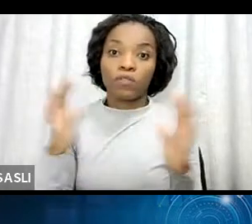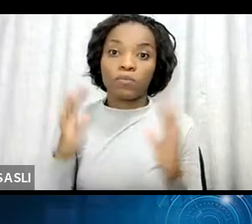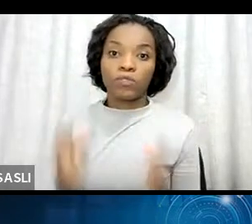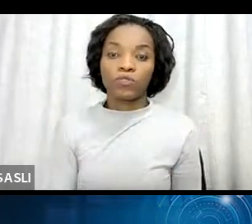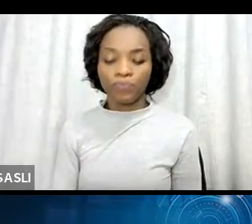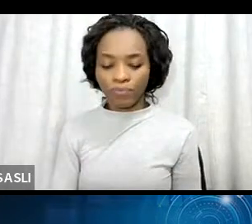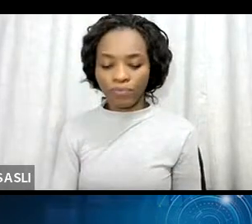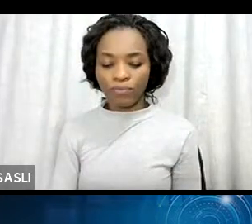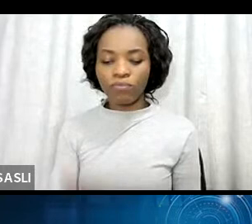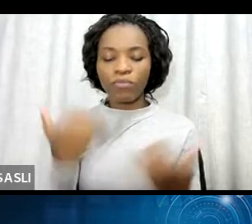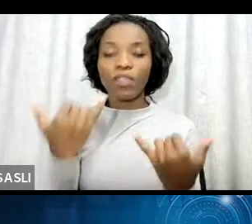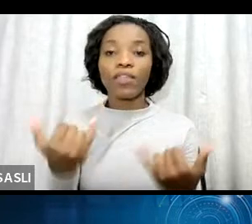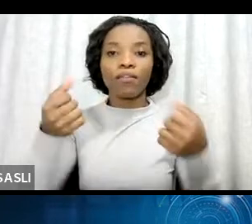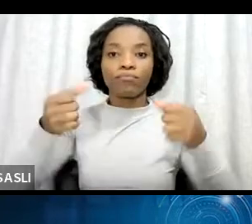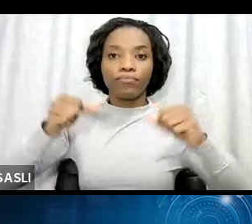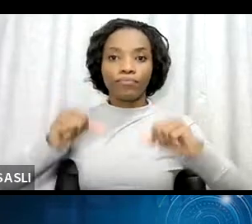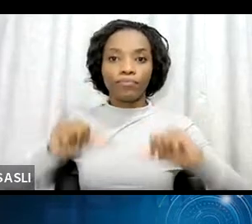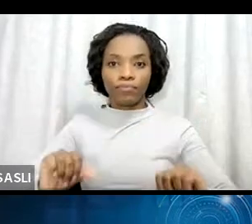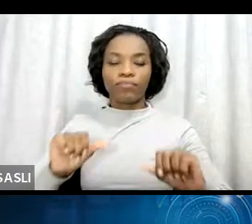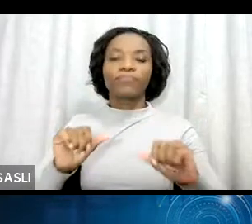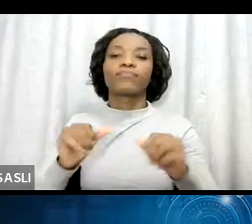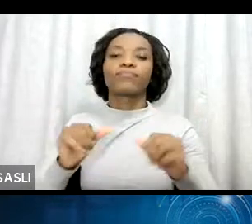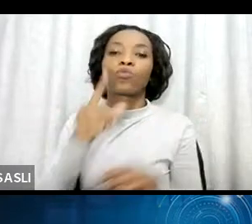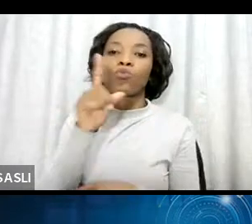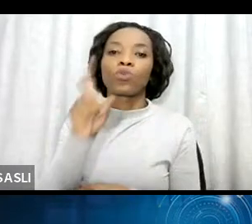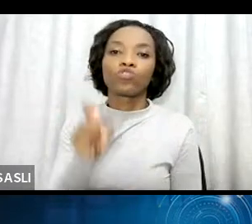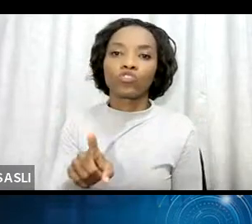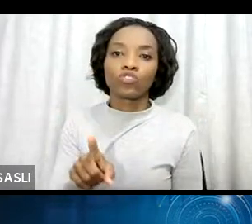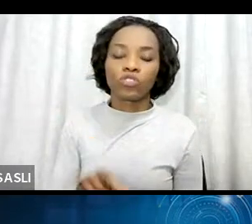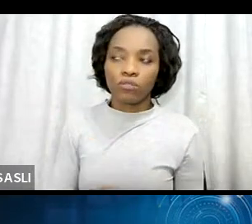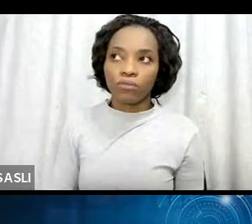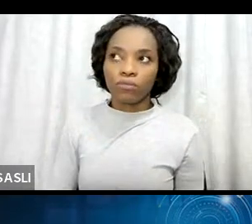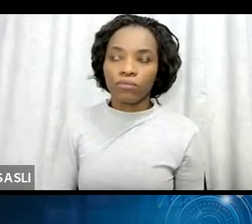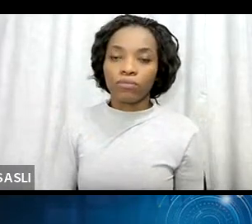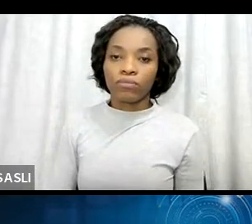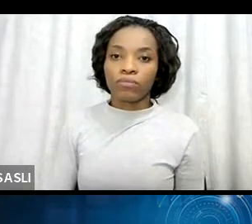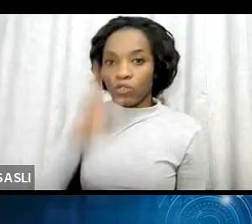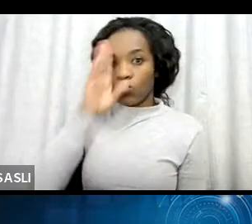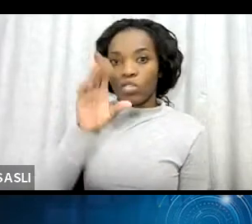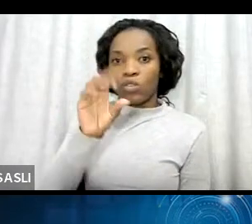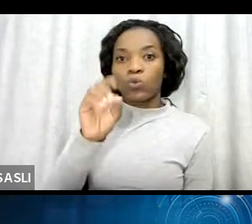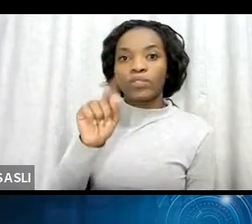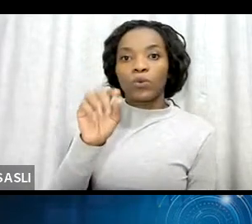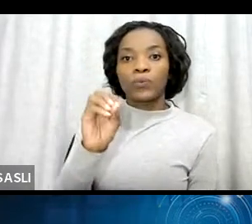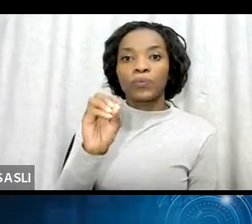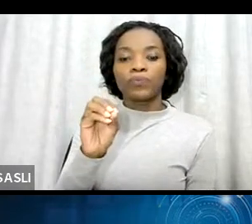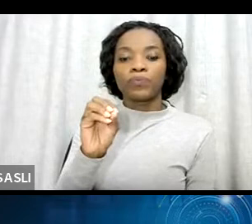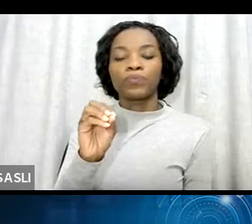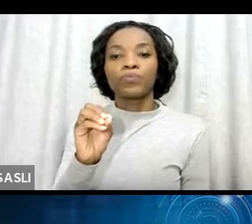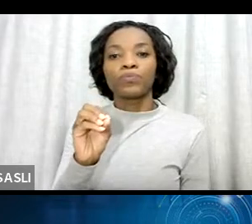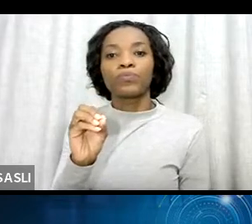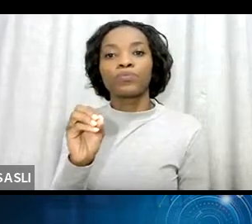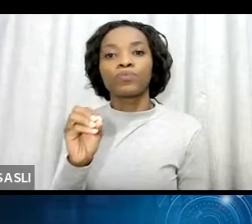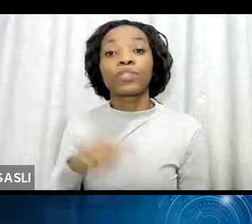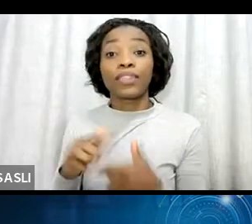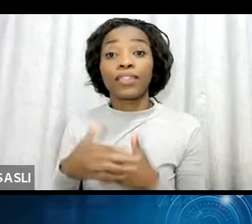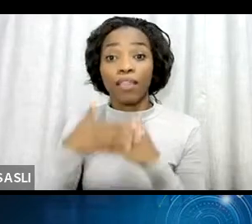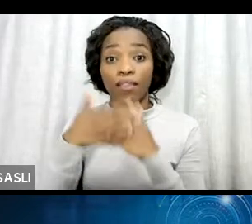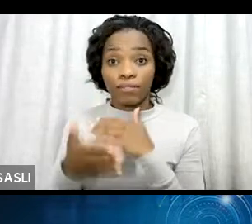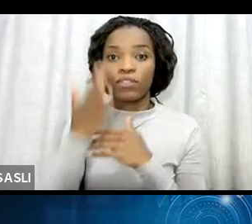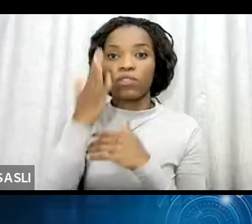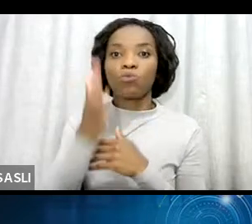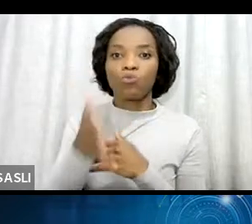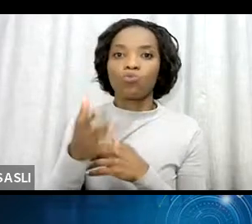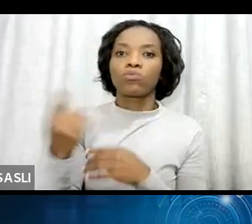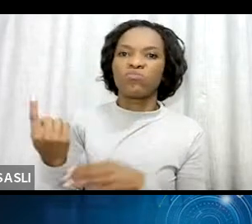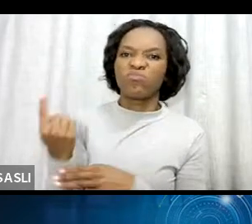will move to the next question, which goes to the Ombudsman. And after that, I will bring in Mandisa to talk